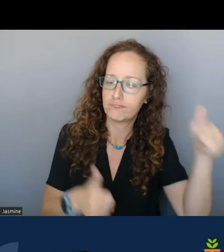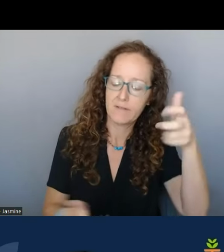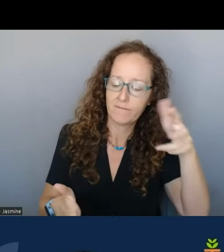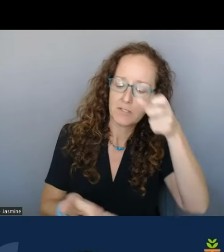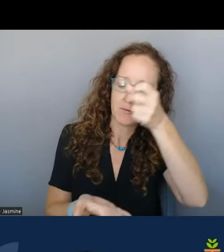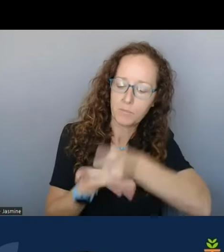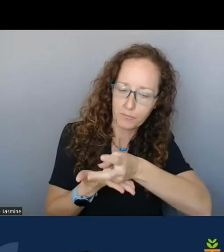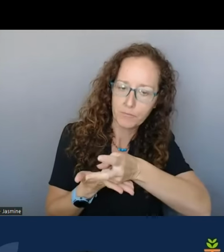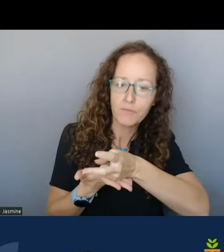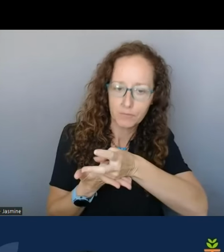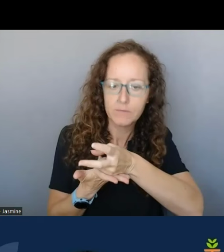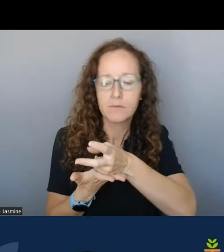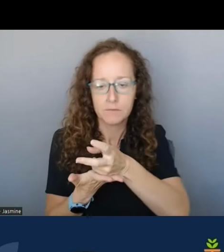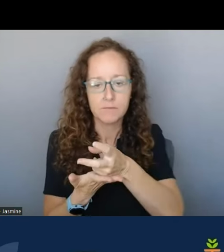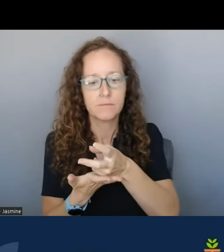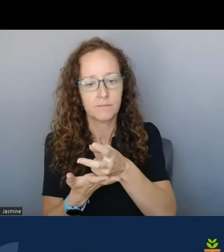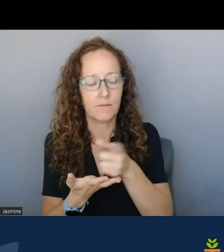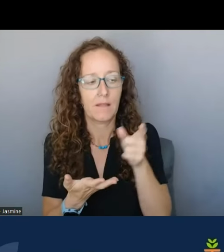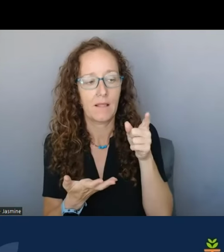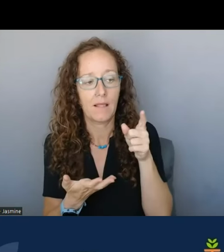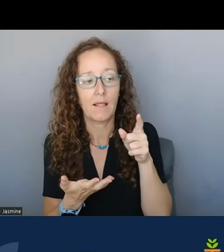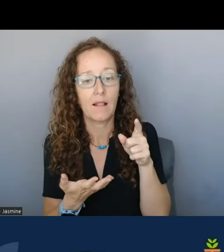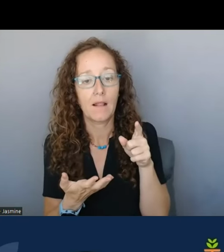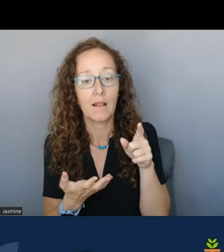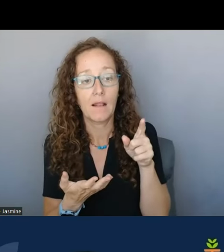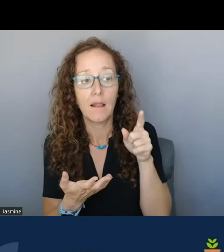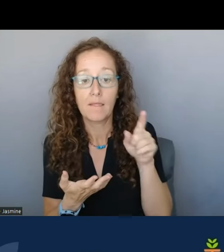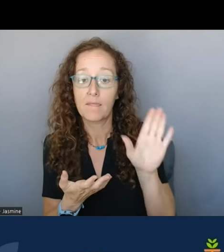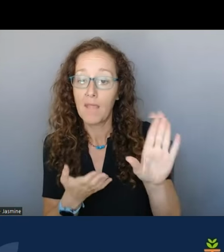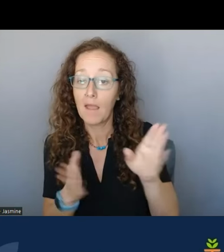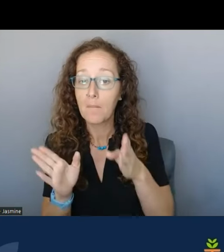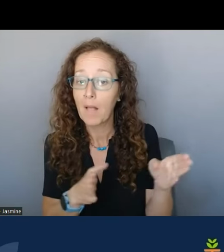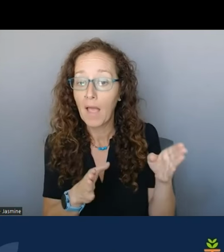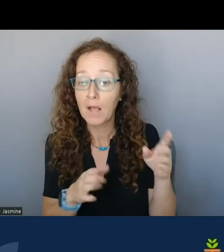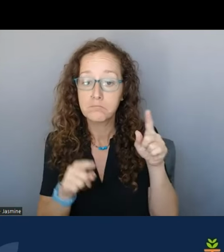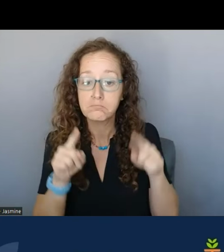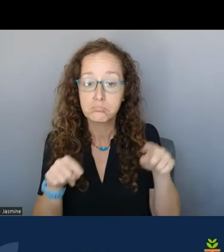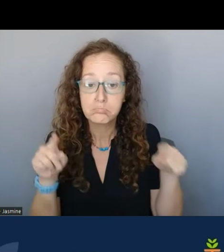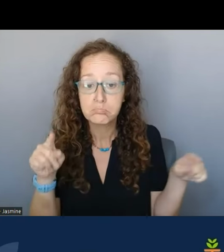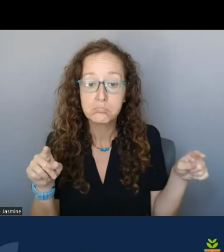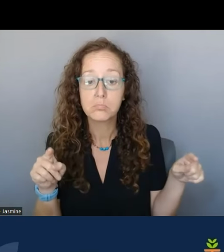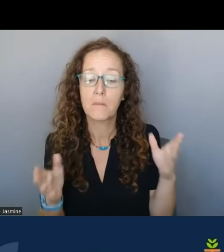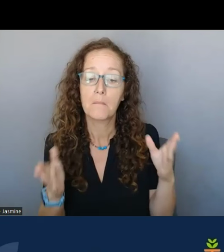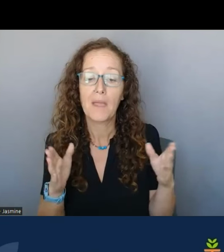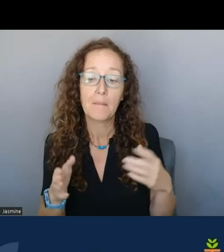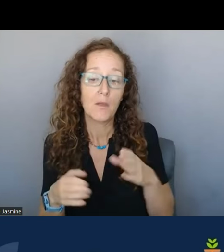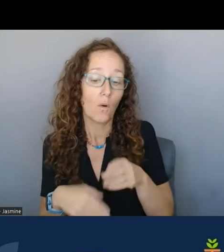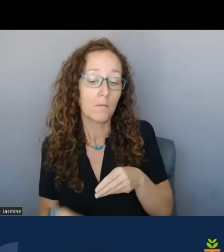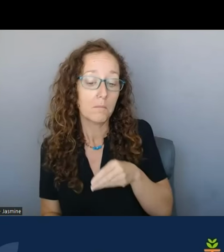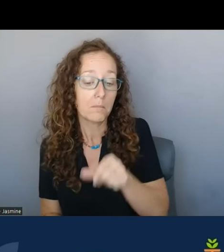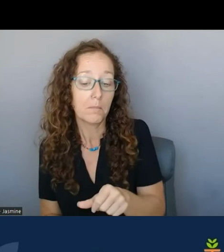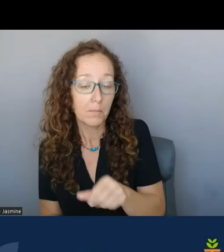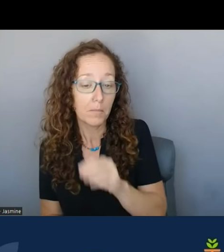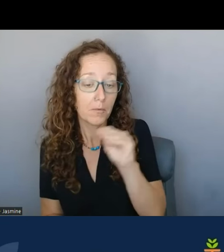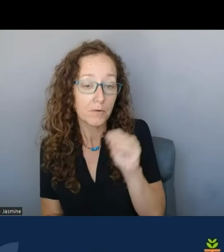cover medically necessary services, but you can be charged different co-payments, co-insurance, or deductibles